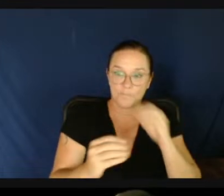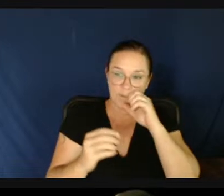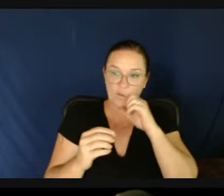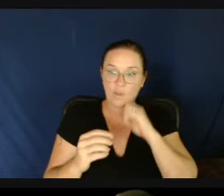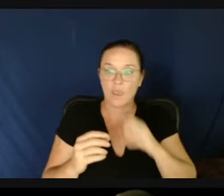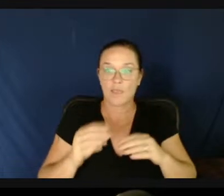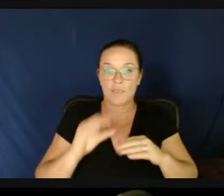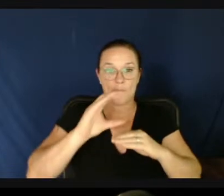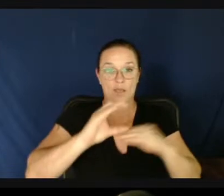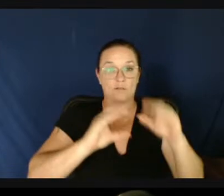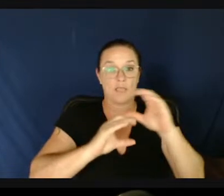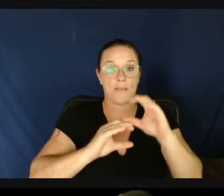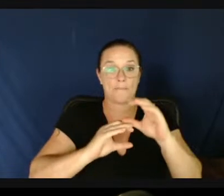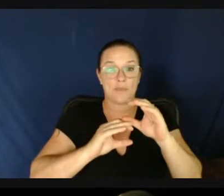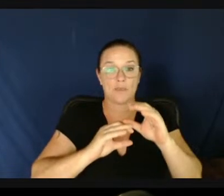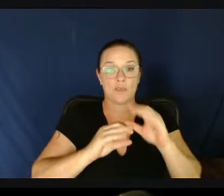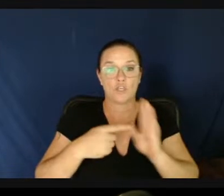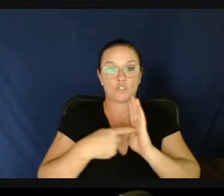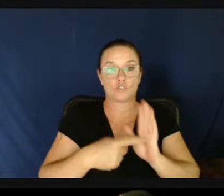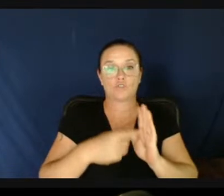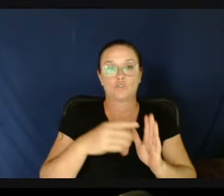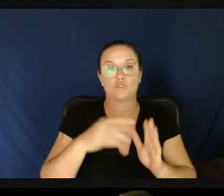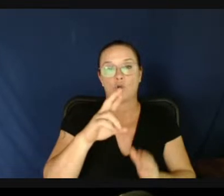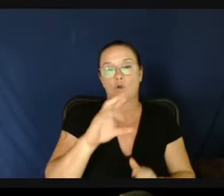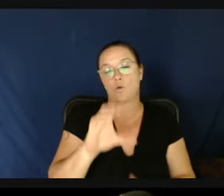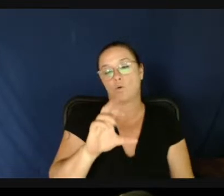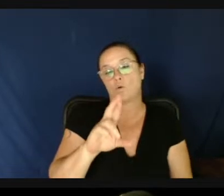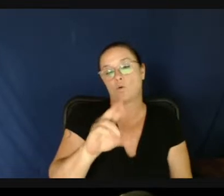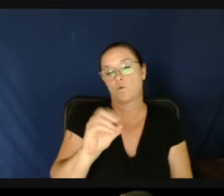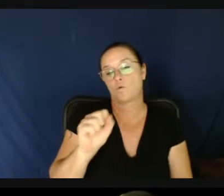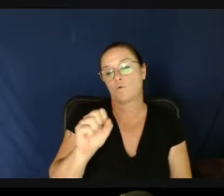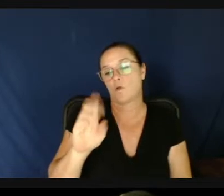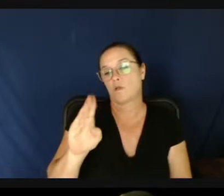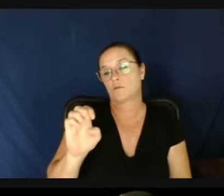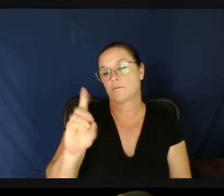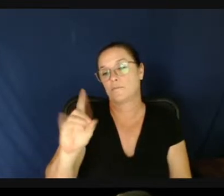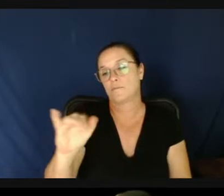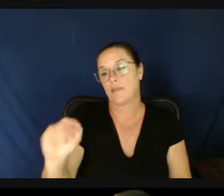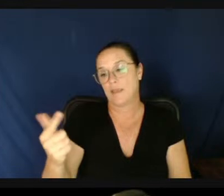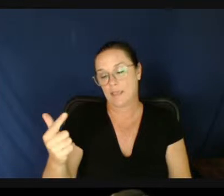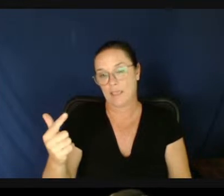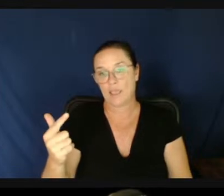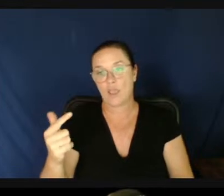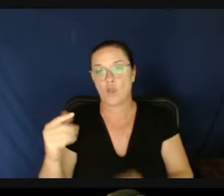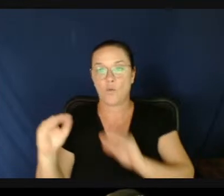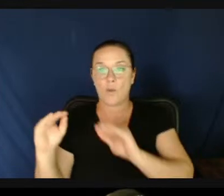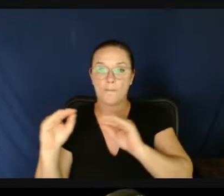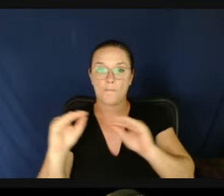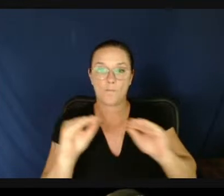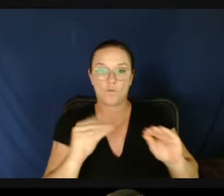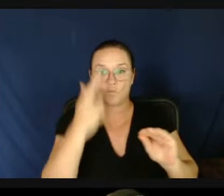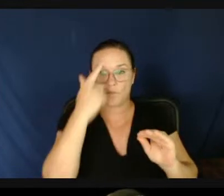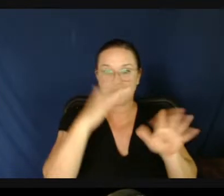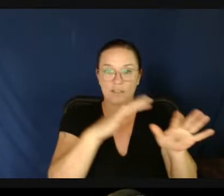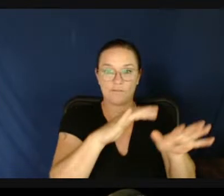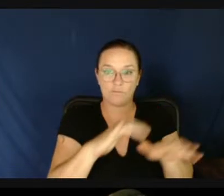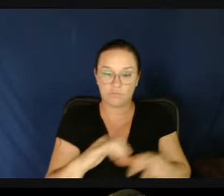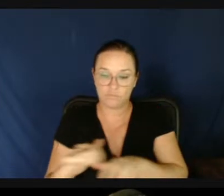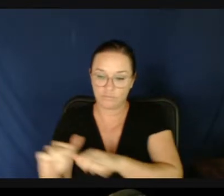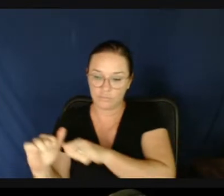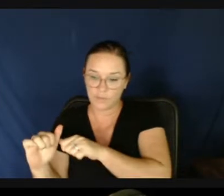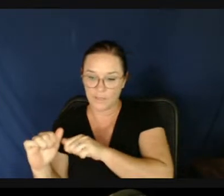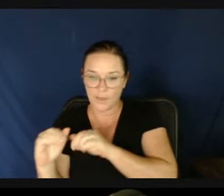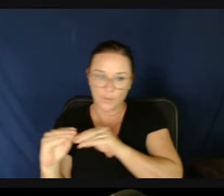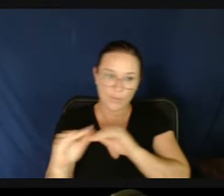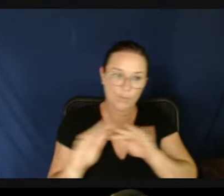this phase display cross-bedding, which are formed as dunes migrate due to erosion and redeposition of sediment. The